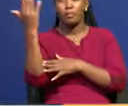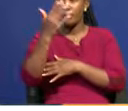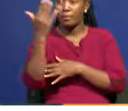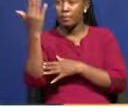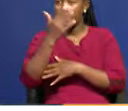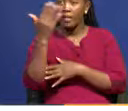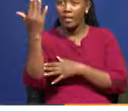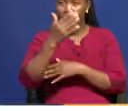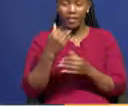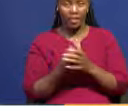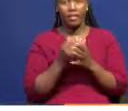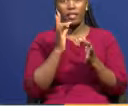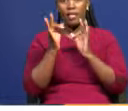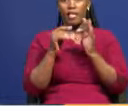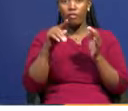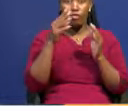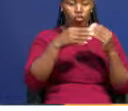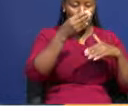and buy a car.